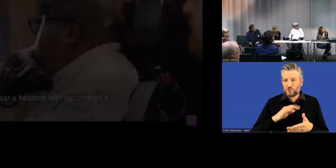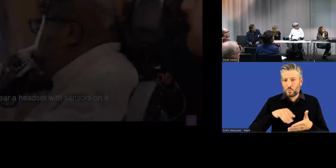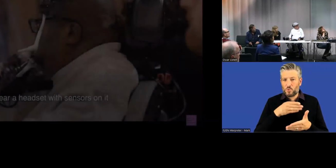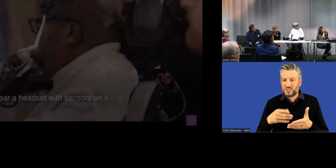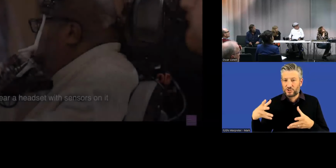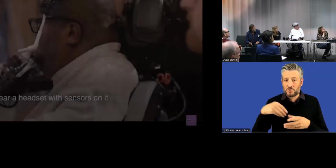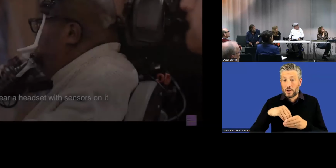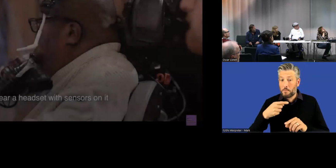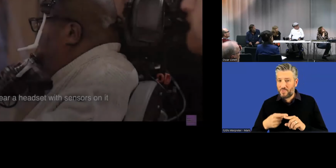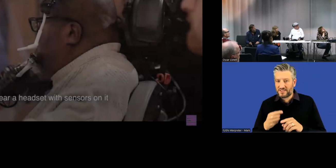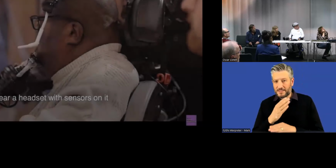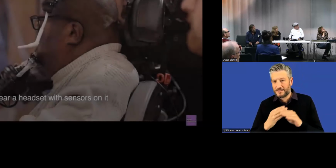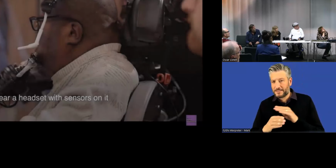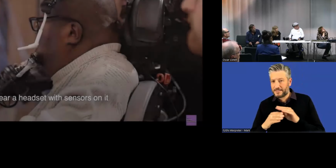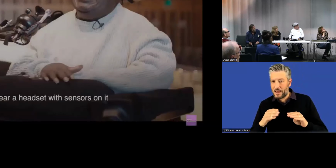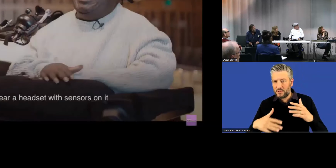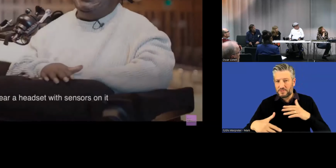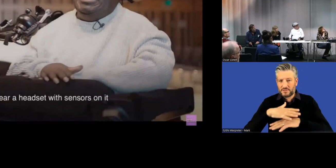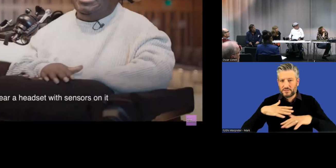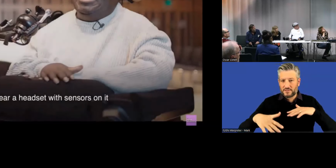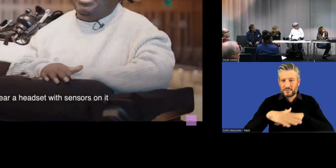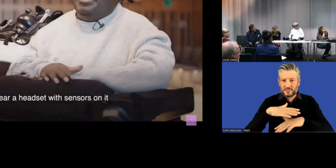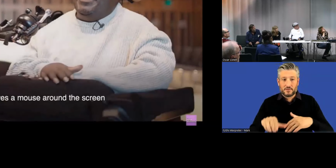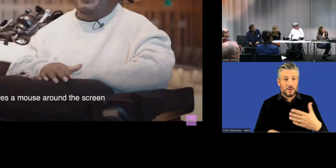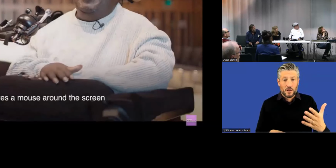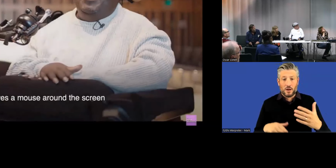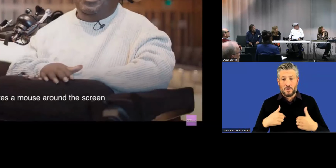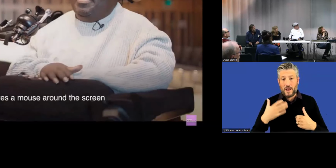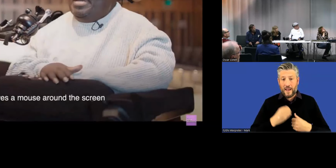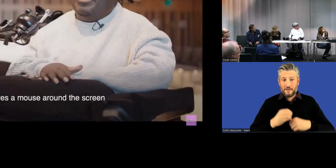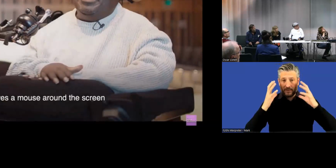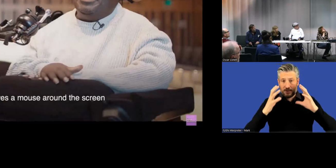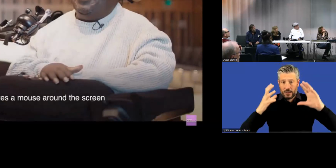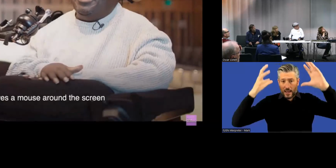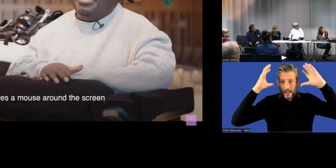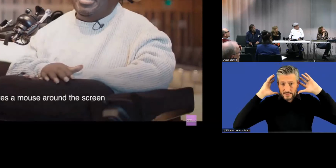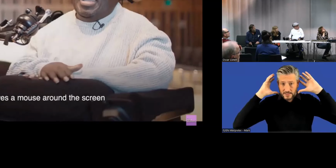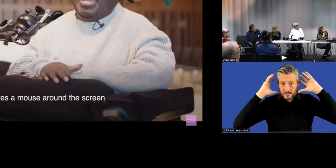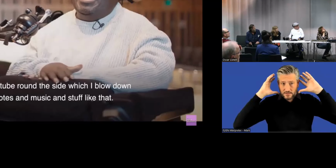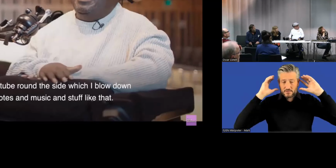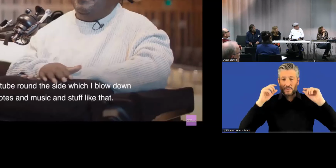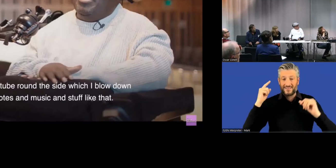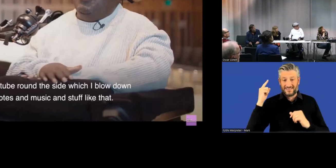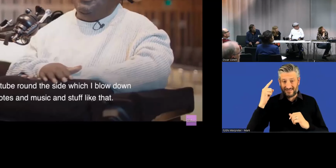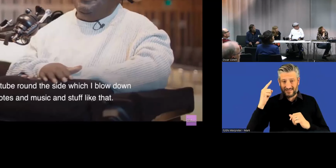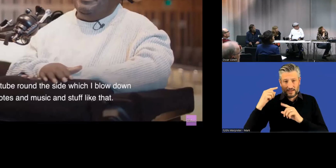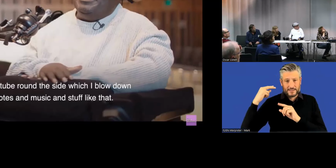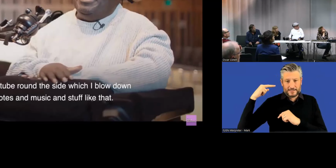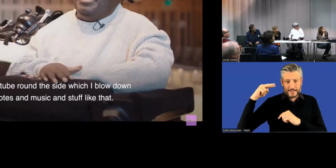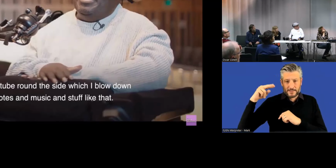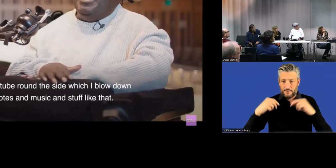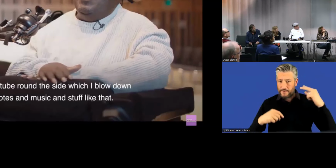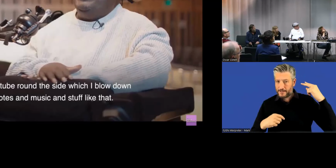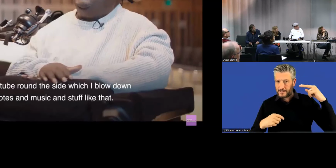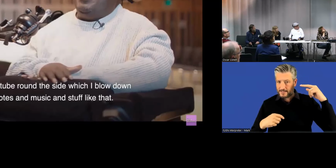disabilities. I get to wear a headset with sensors on it that moves a mouse around the screen, and a little blow tube around